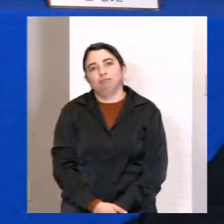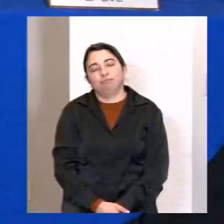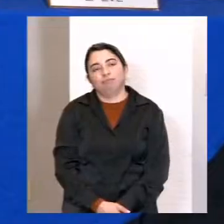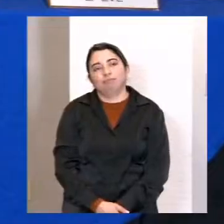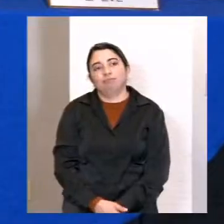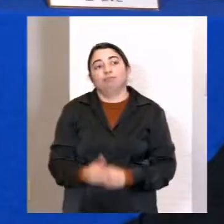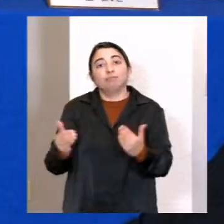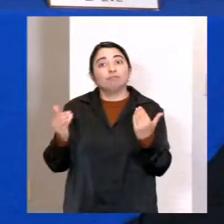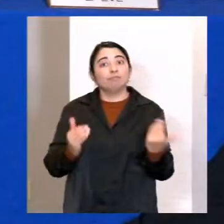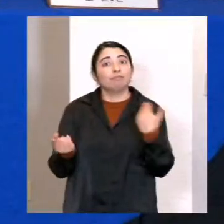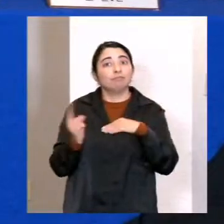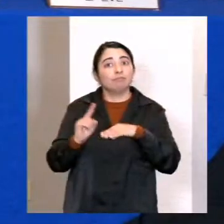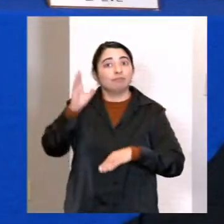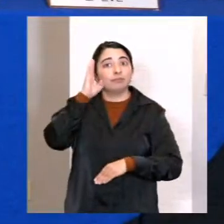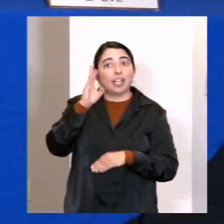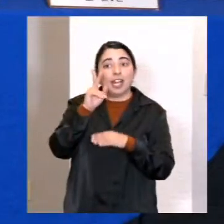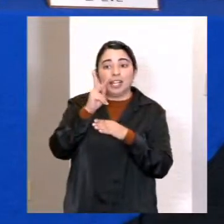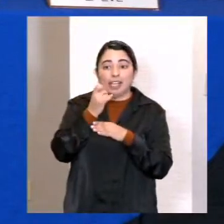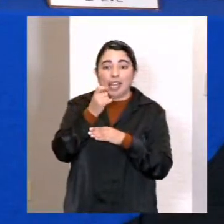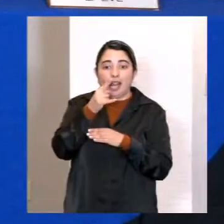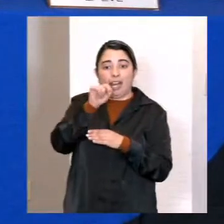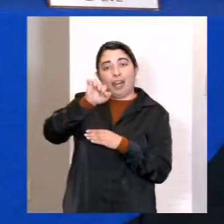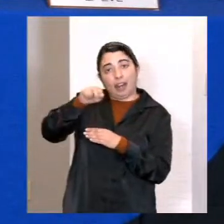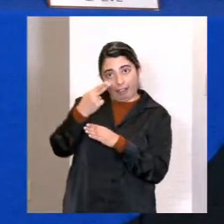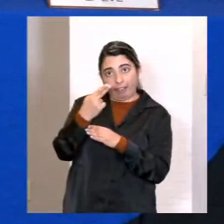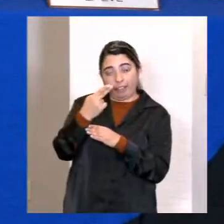The next speaker, Kenneth Vogel.